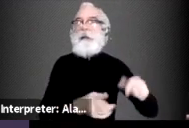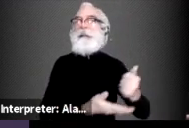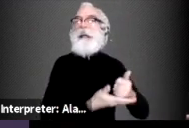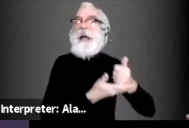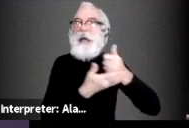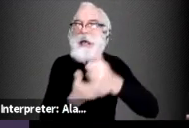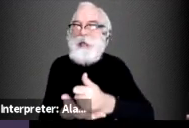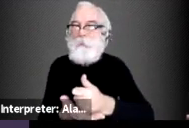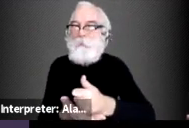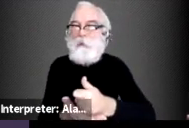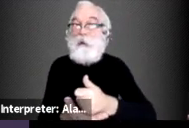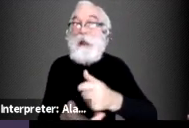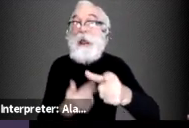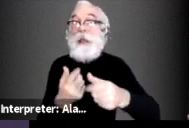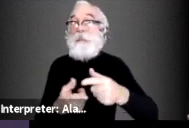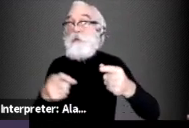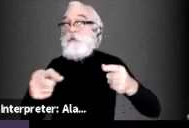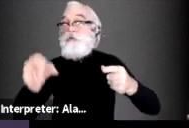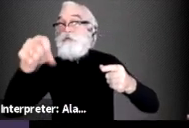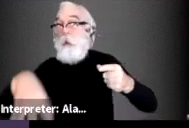snatch whate'er you lose."